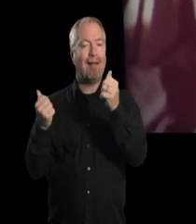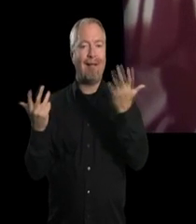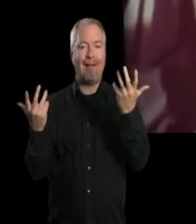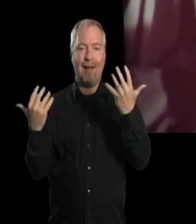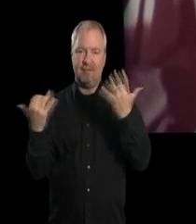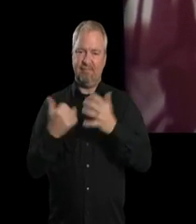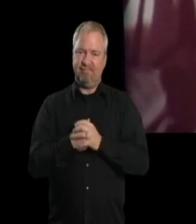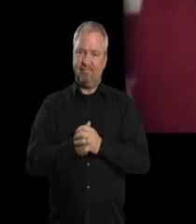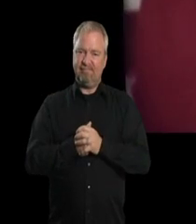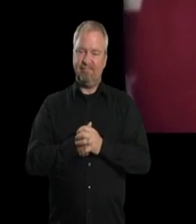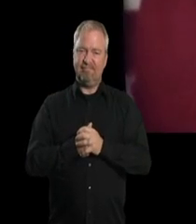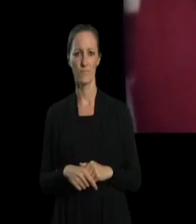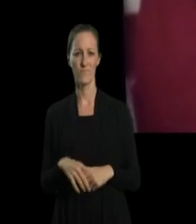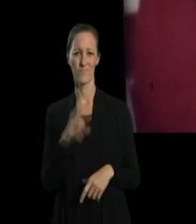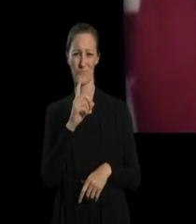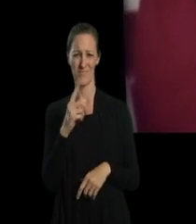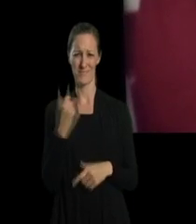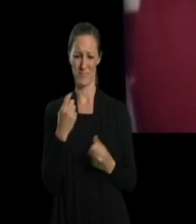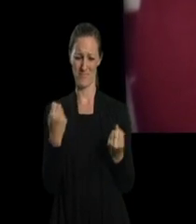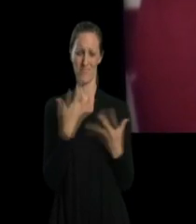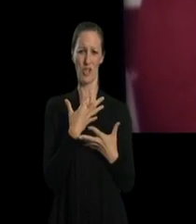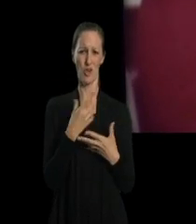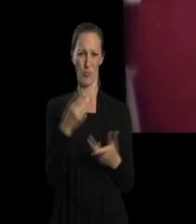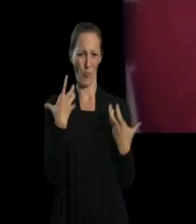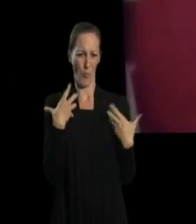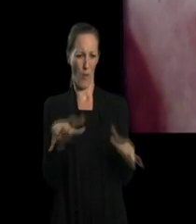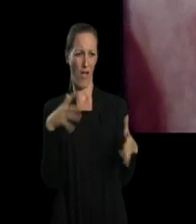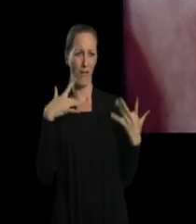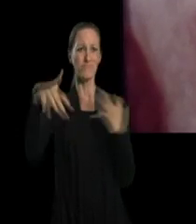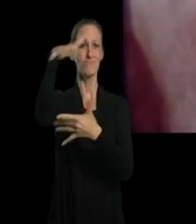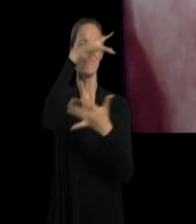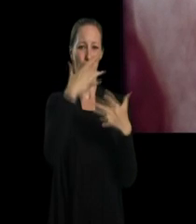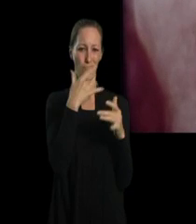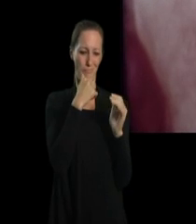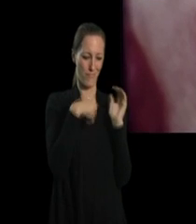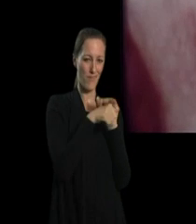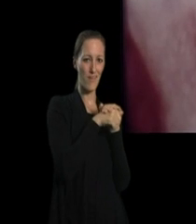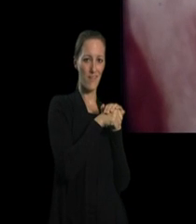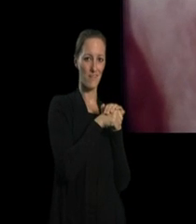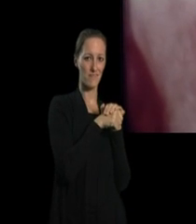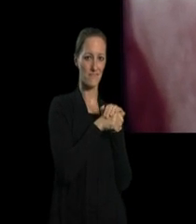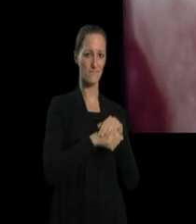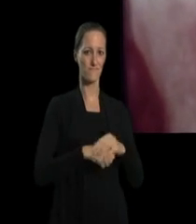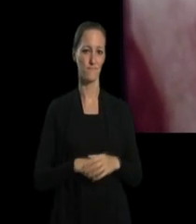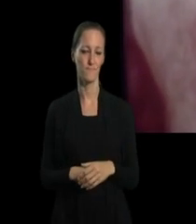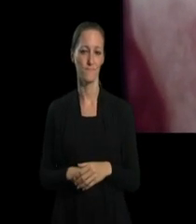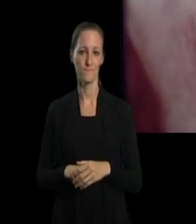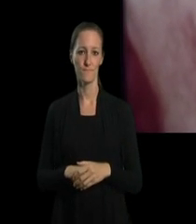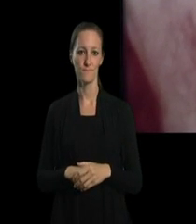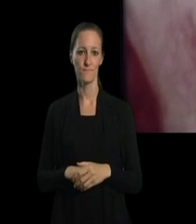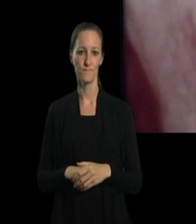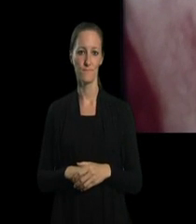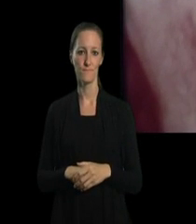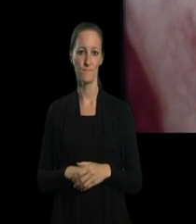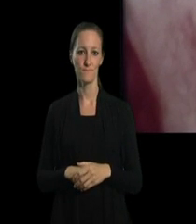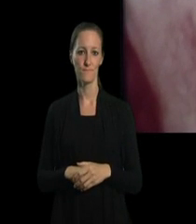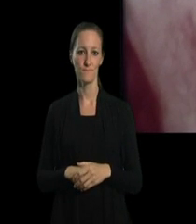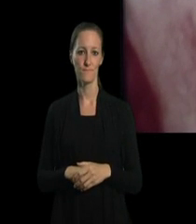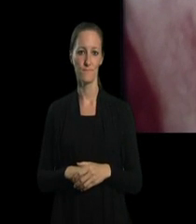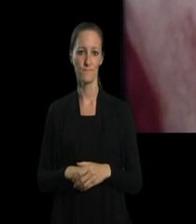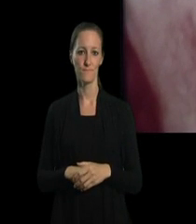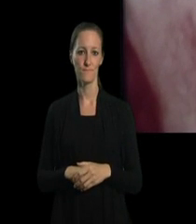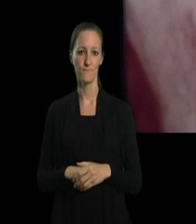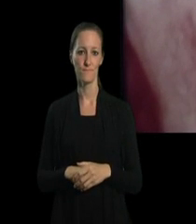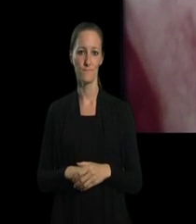people don't like to think about. It was something to fear. You wouldn't have been as much in the public eye. A TV call-in